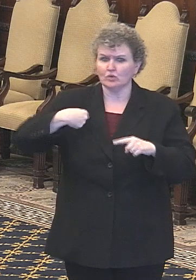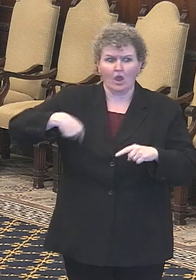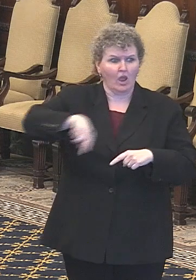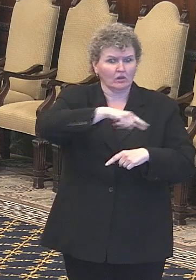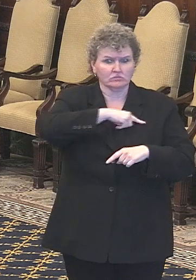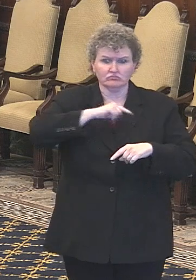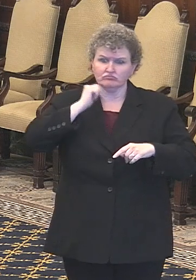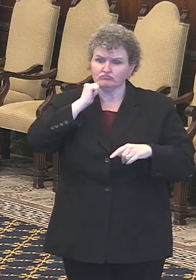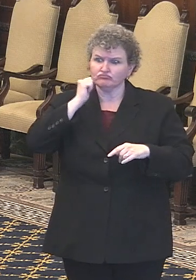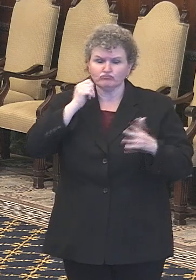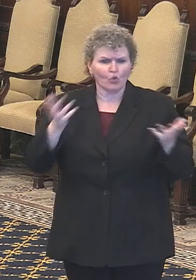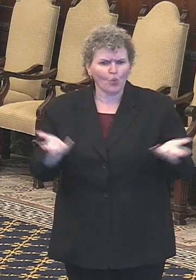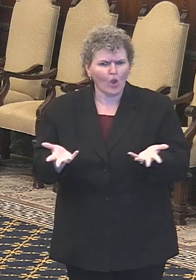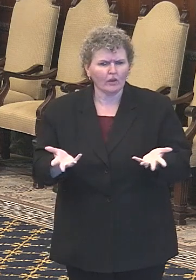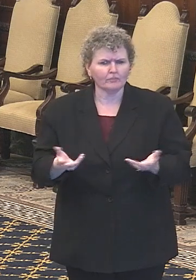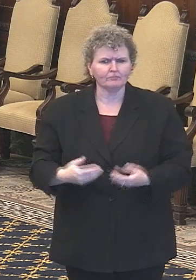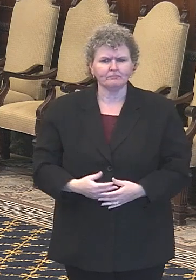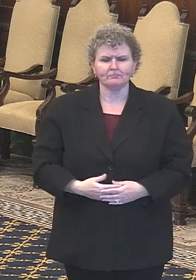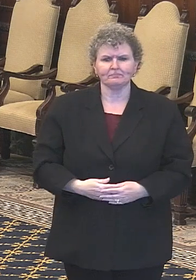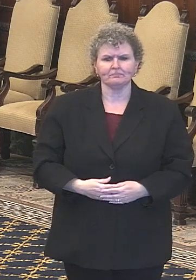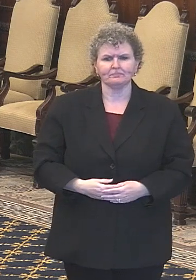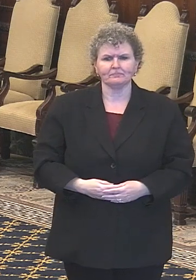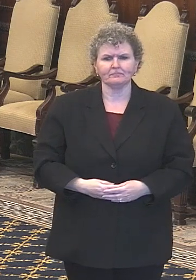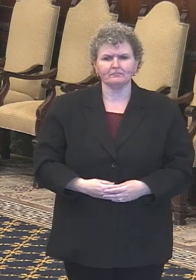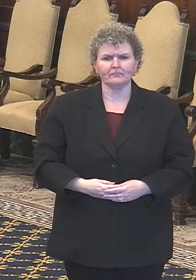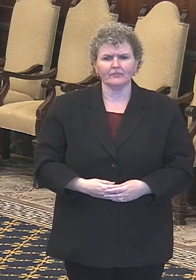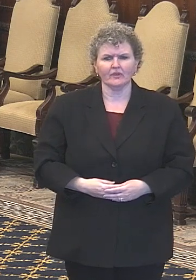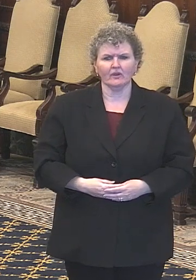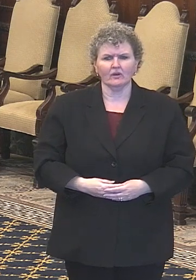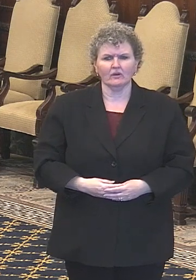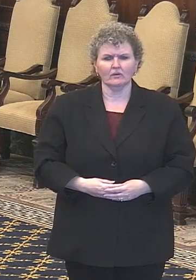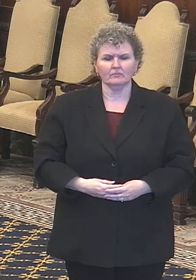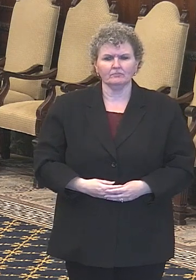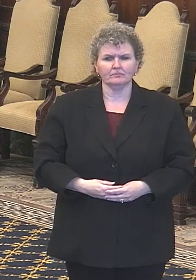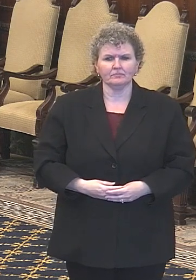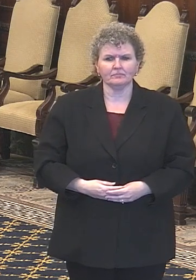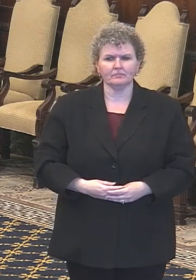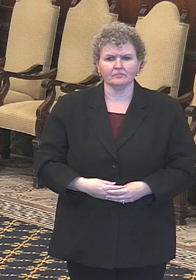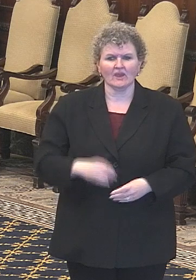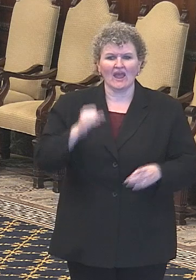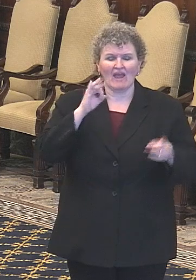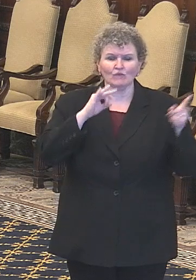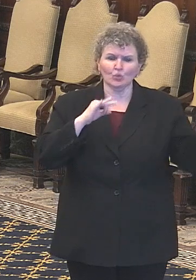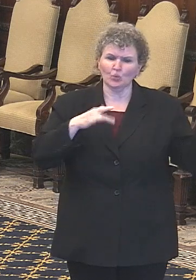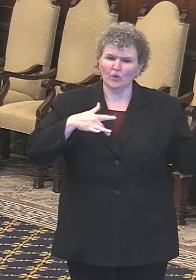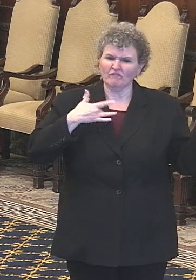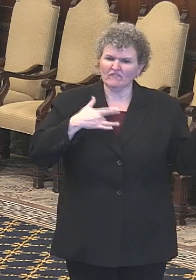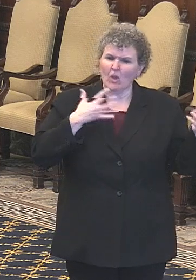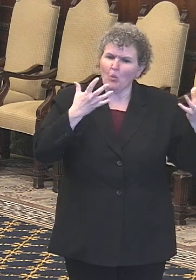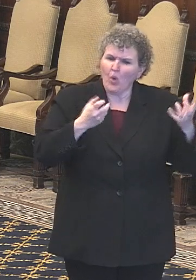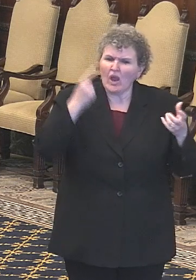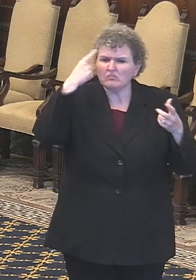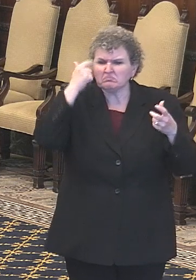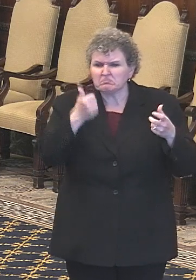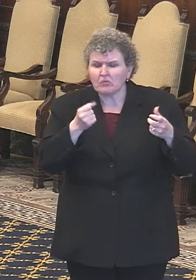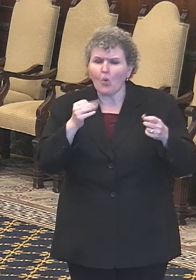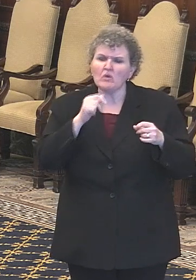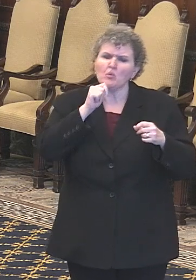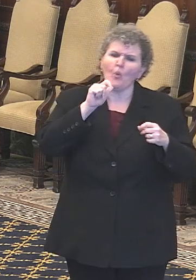Thank you. Aaron, are you set? I'm all set. Thanks, Mike. Denise Clay of The Sun, you're up